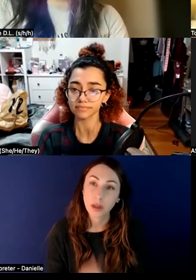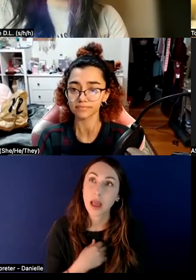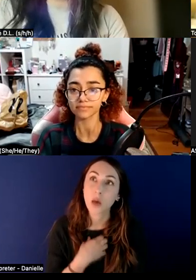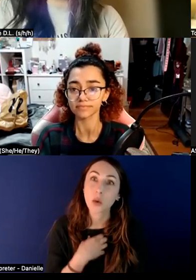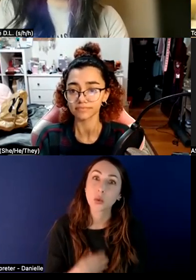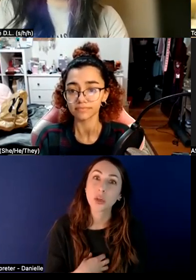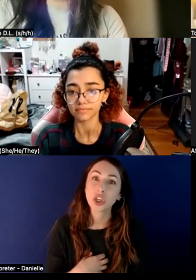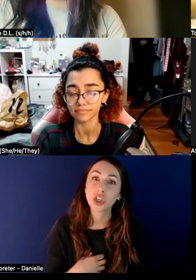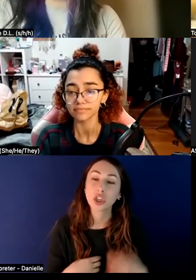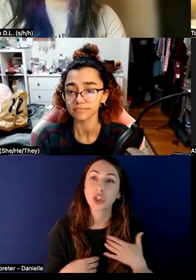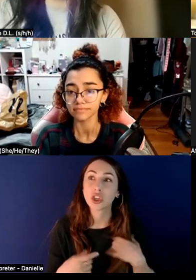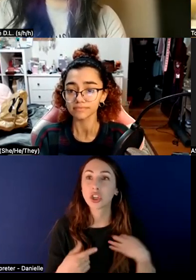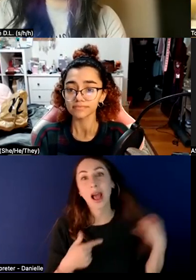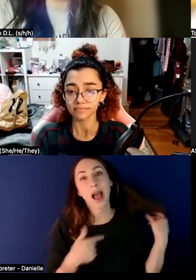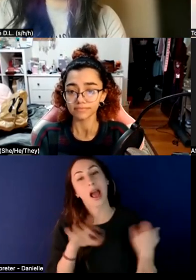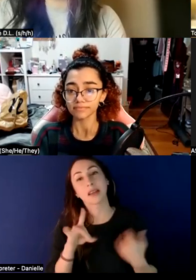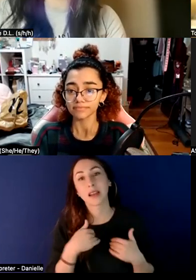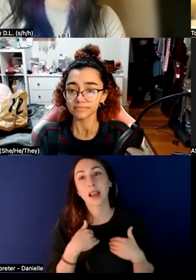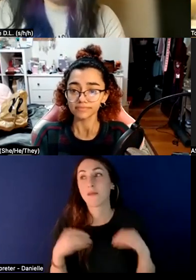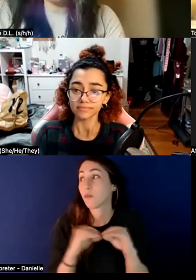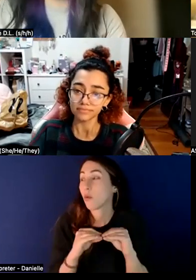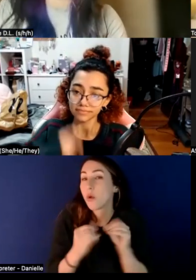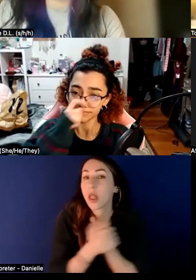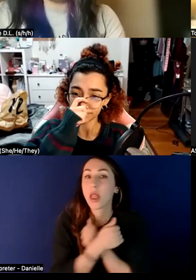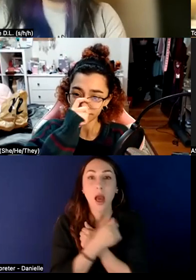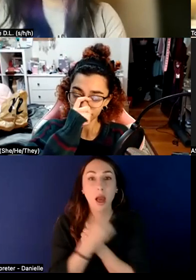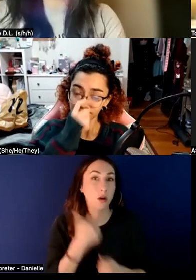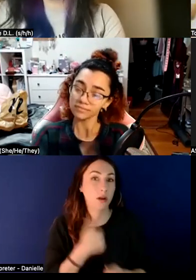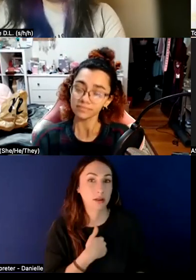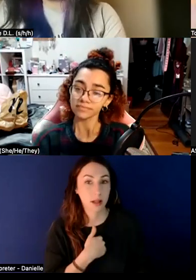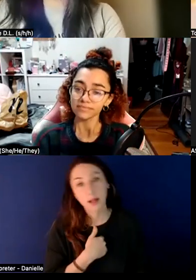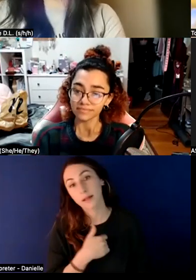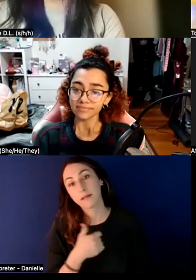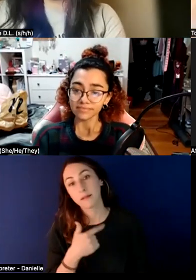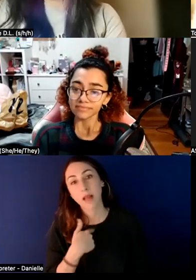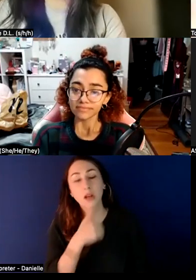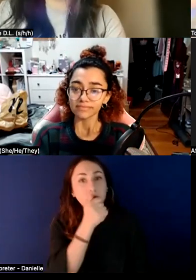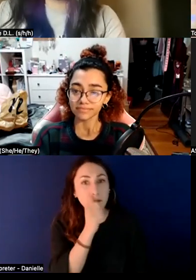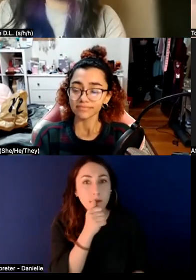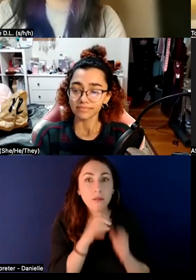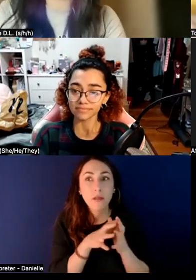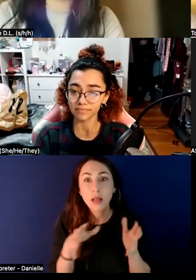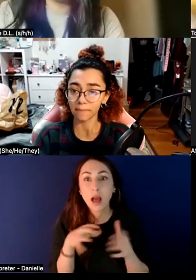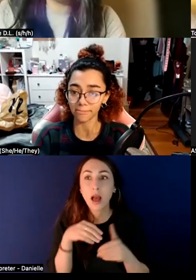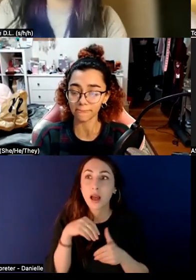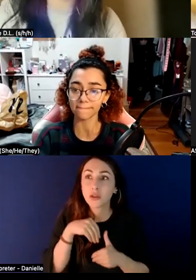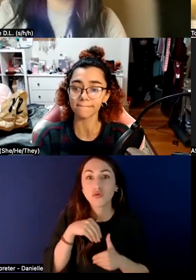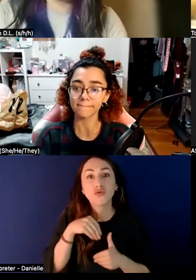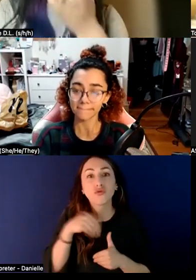I had more love for myself. I wish that like I was suffering a lot with internalized